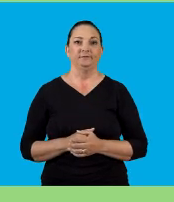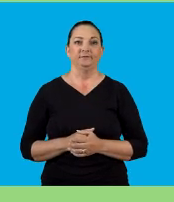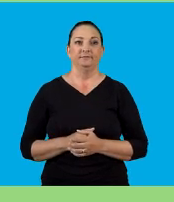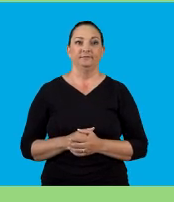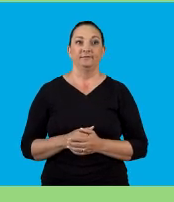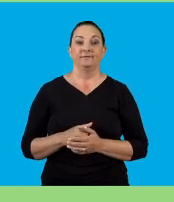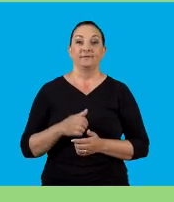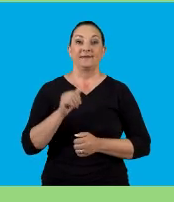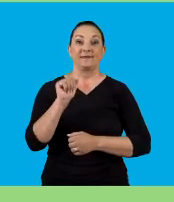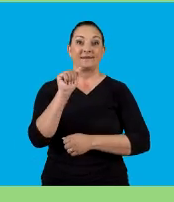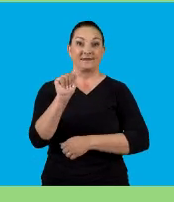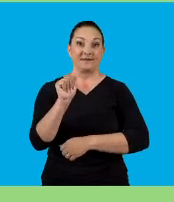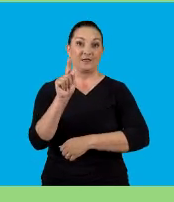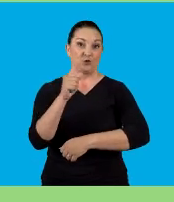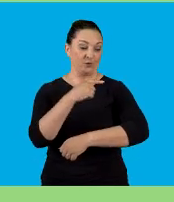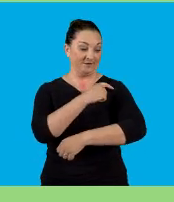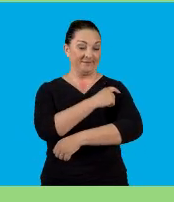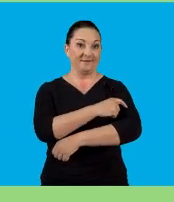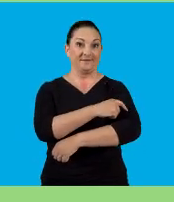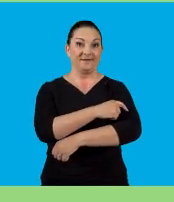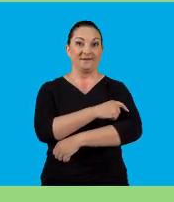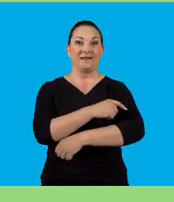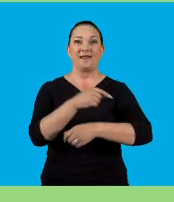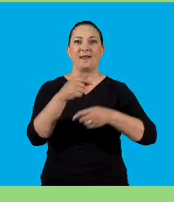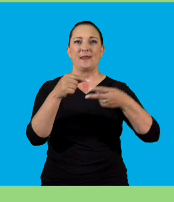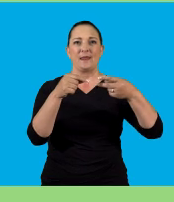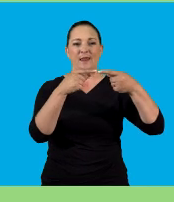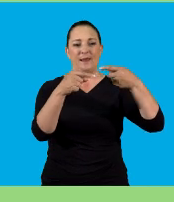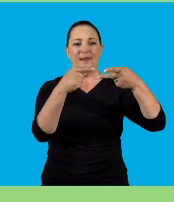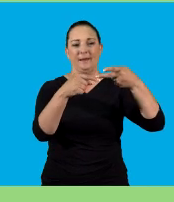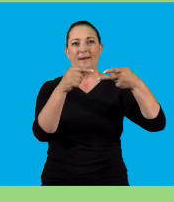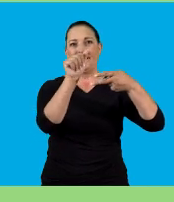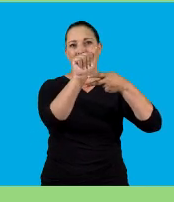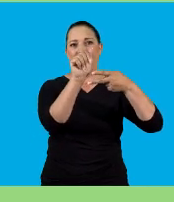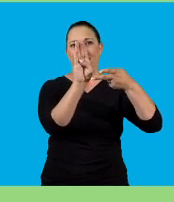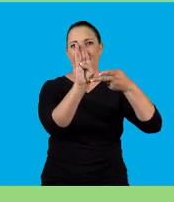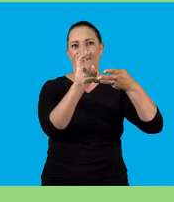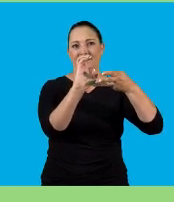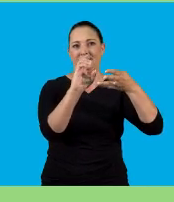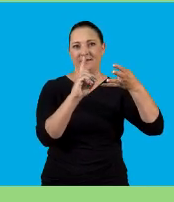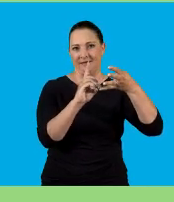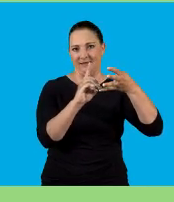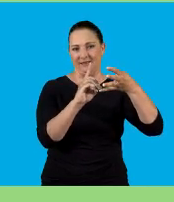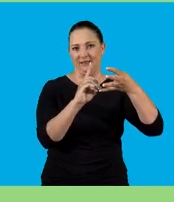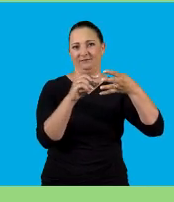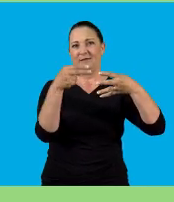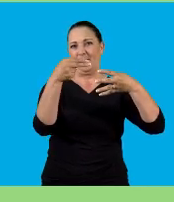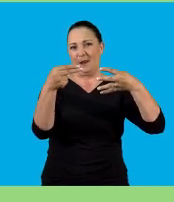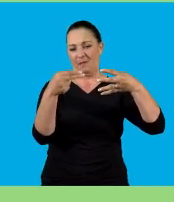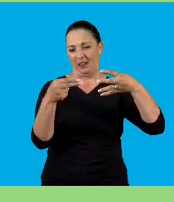And number 1 wants us to provide labels for A, B, C, and